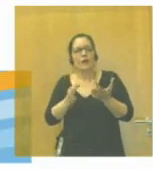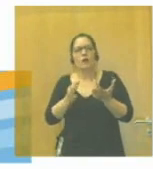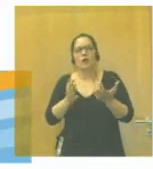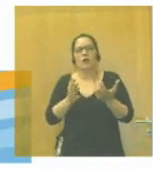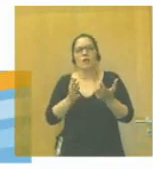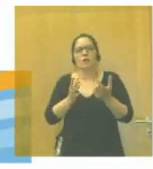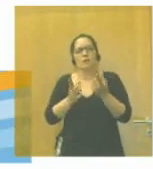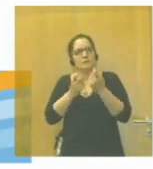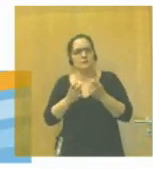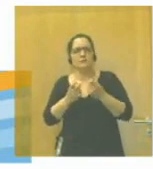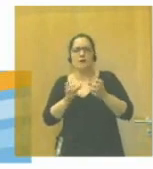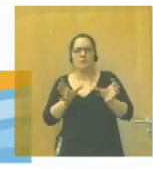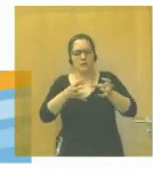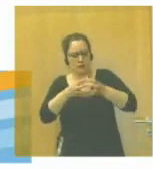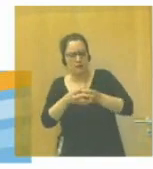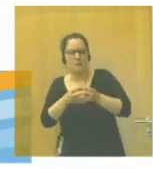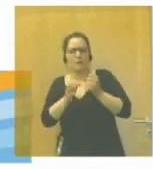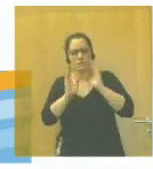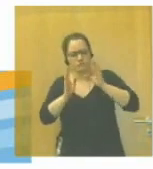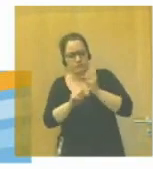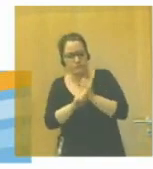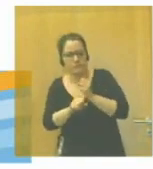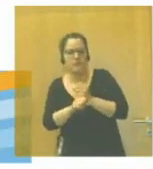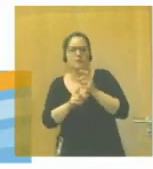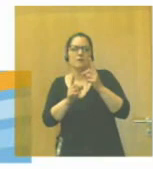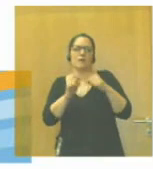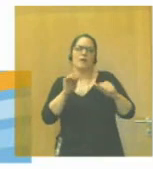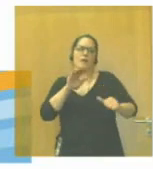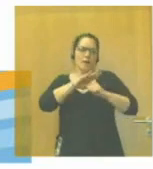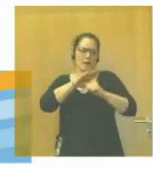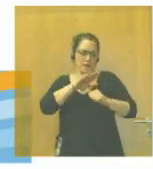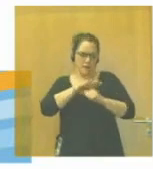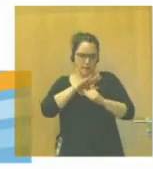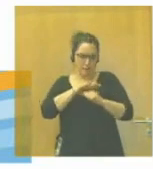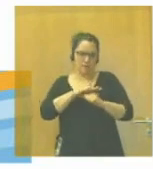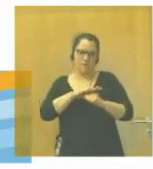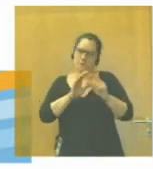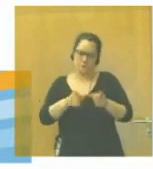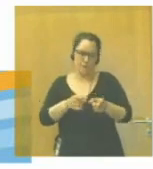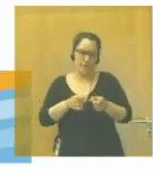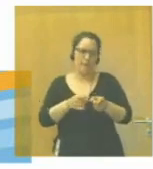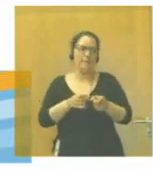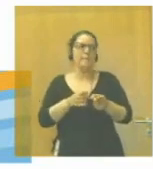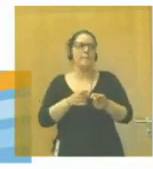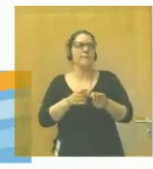leadership. There has to be somebody's, not just one person's passion, but it has to be supported by leadership through